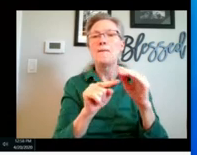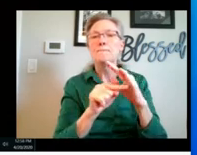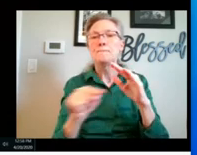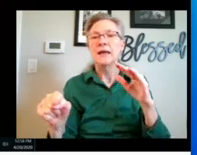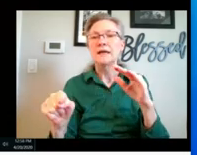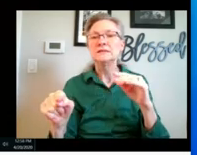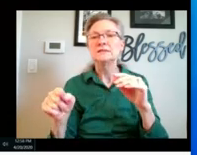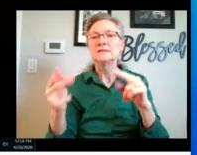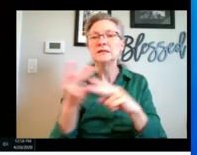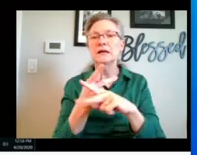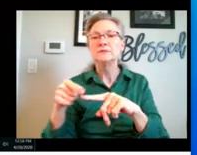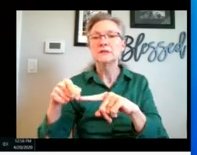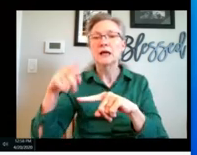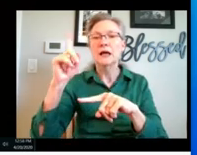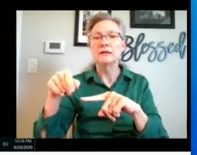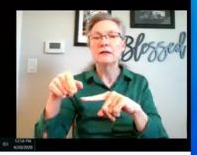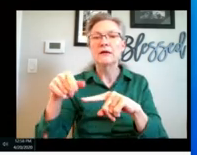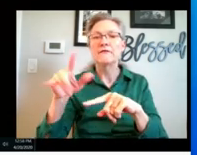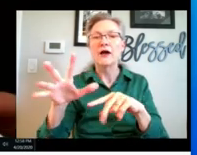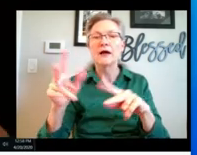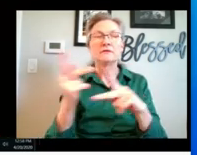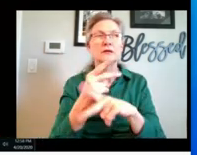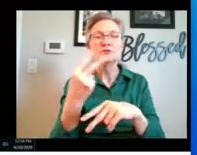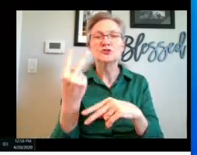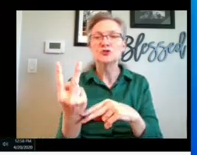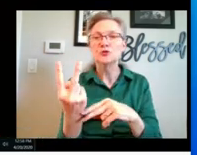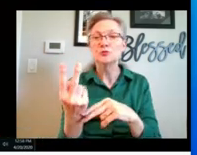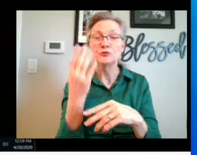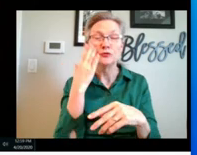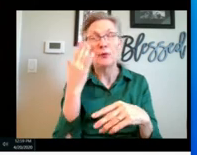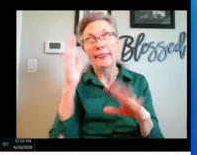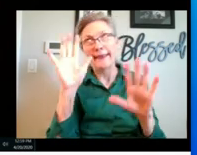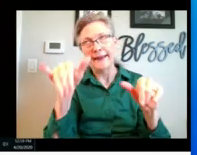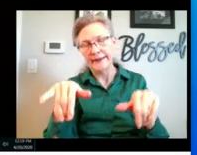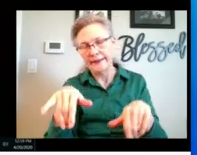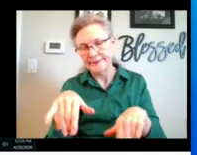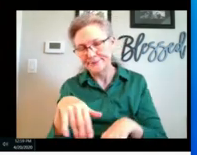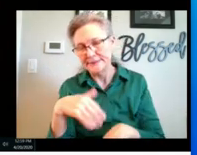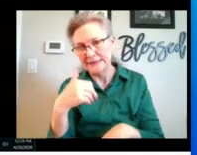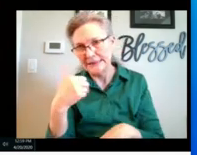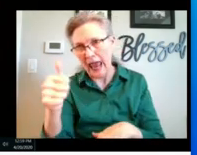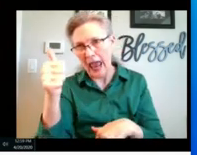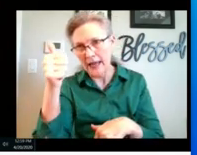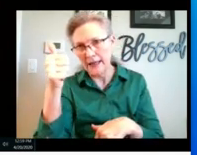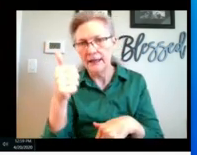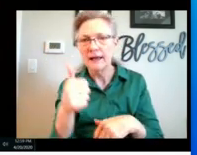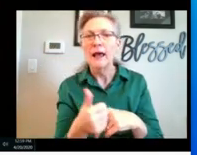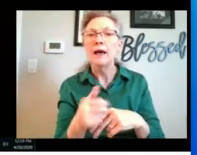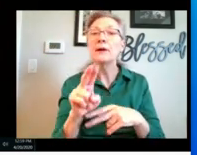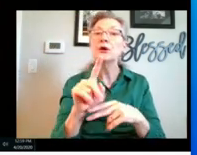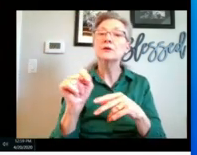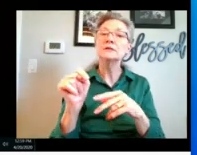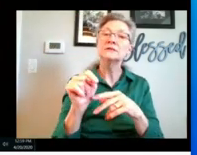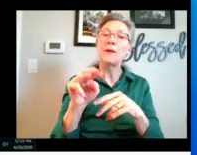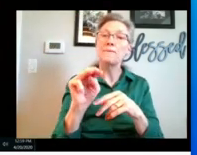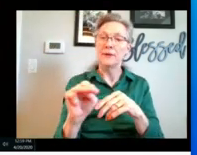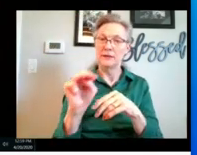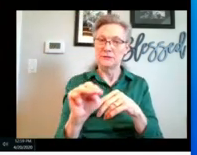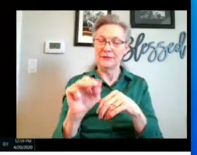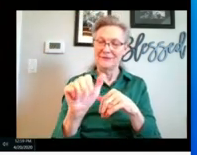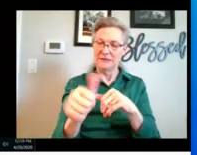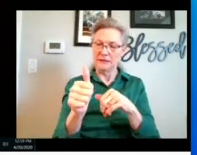times 2, right? 5 times 2, you know, is 10, and my units are still meters, right? So I have